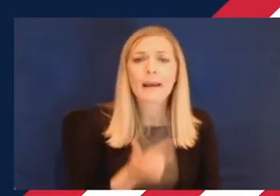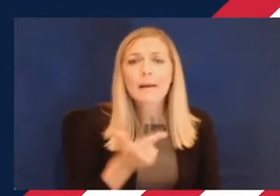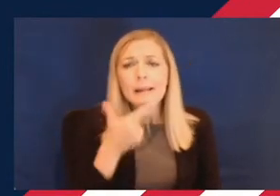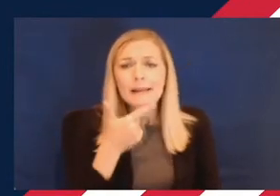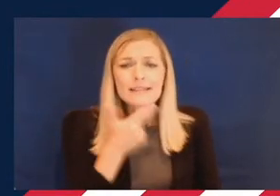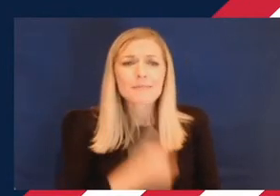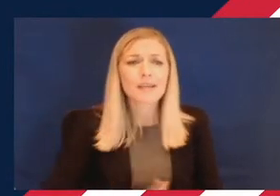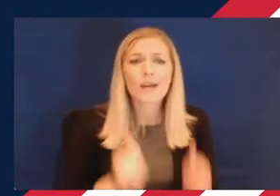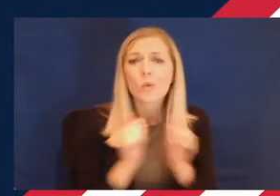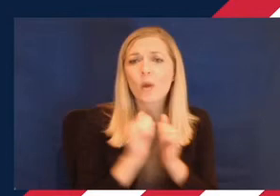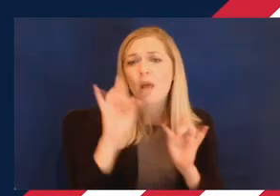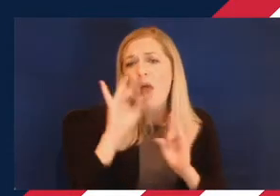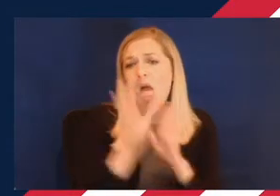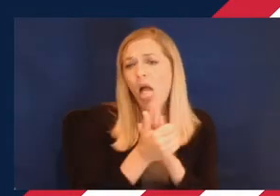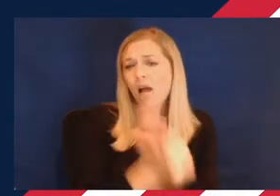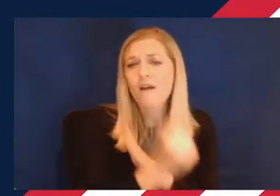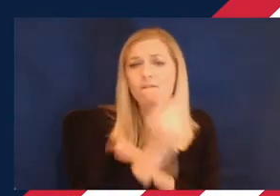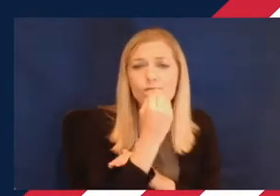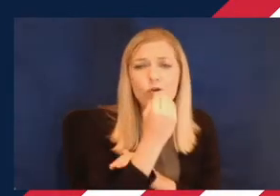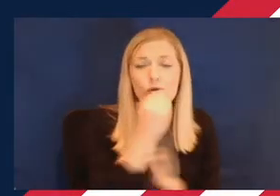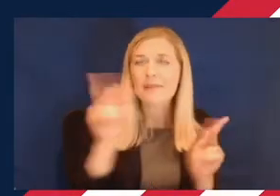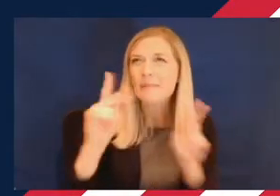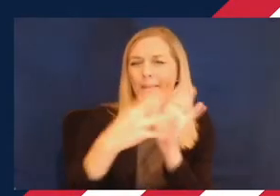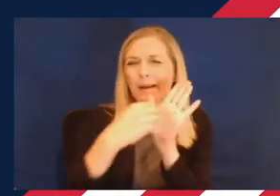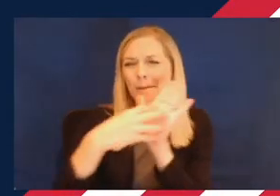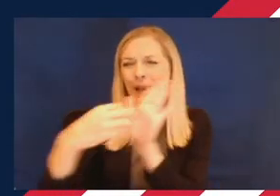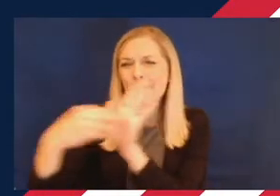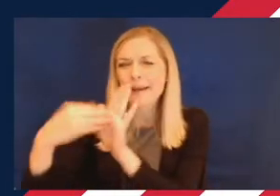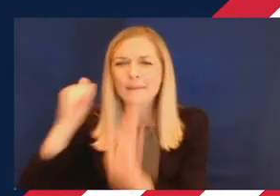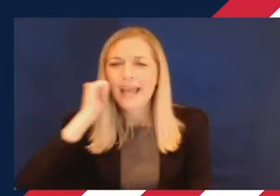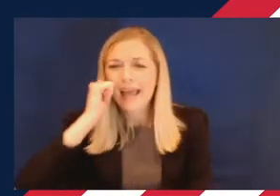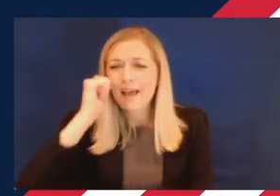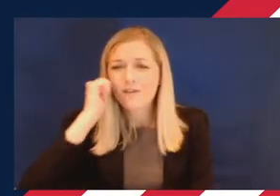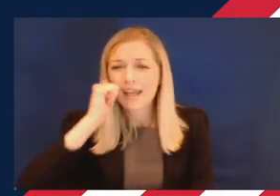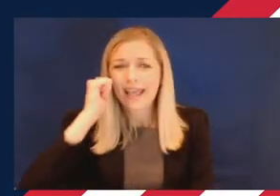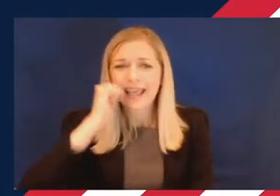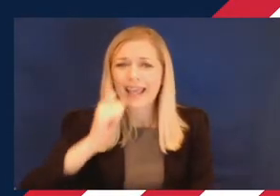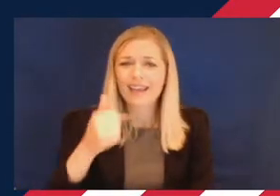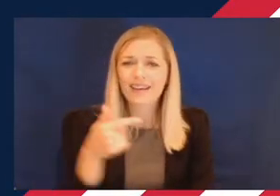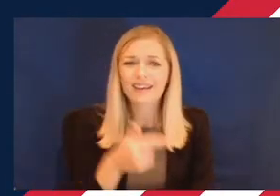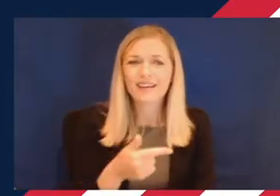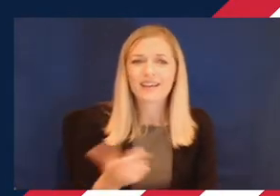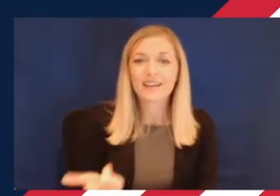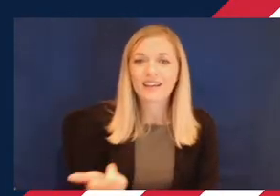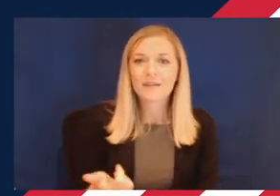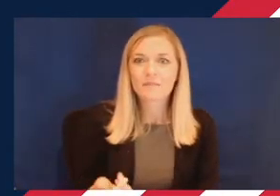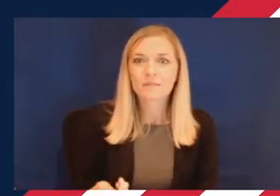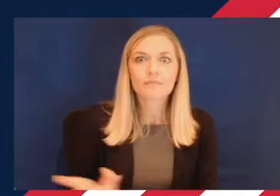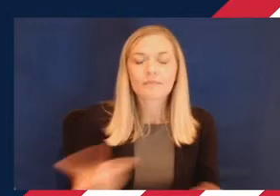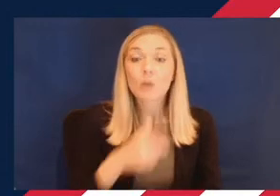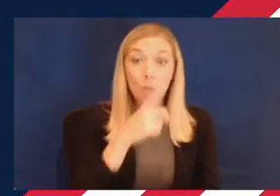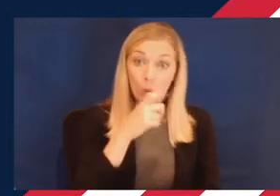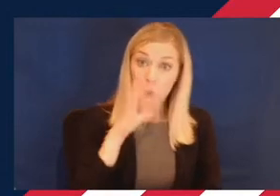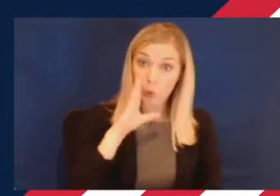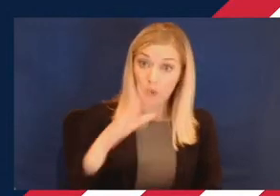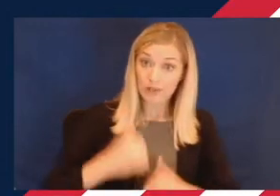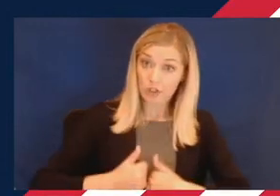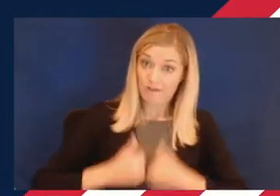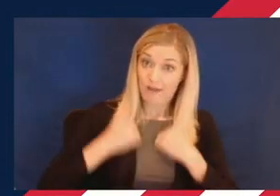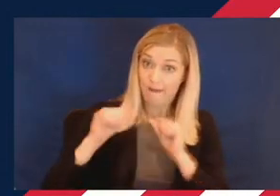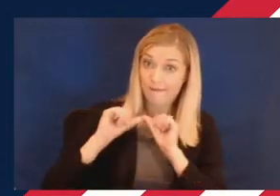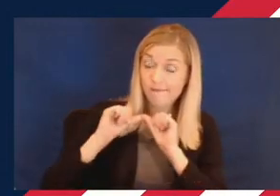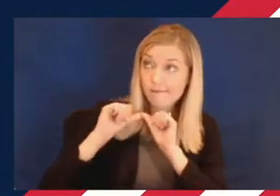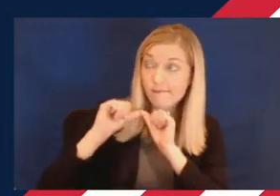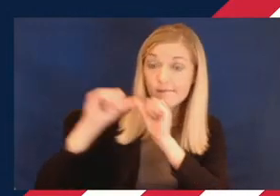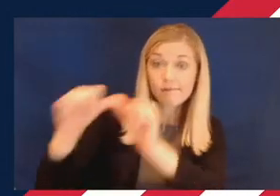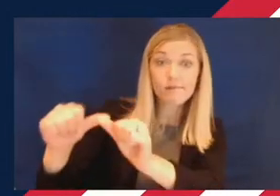spectacular food that gets copied every day. And who gets the copy? Who's going to survive if not